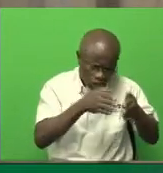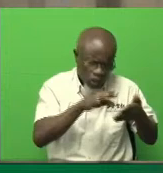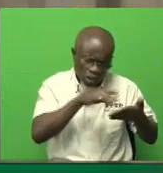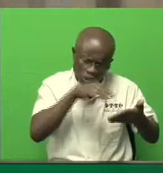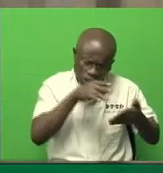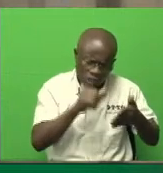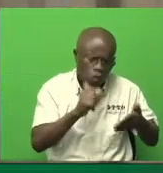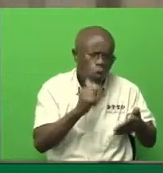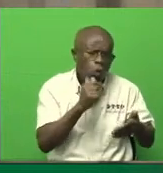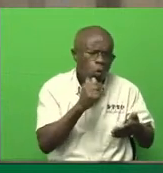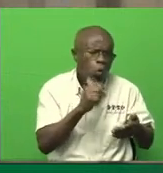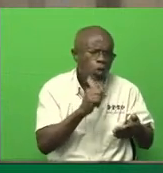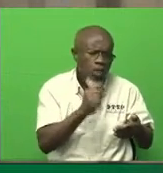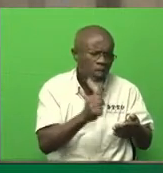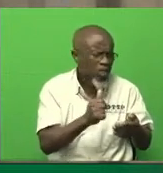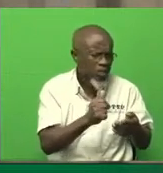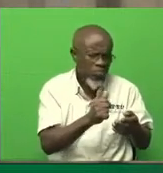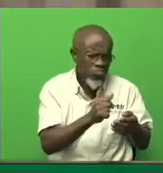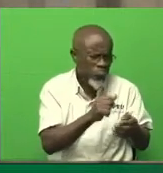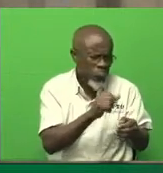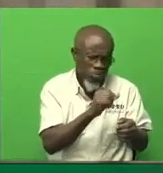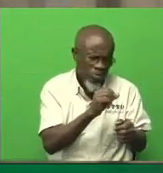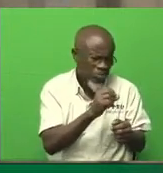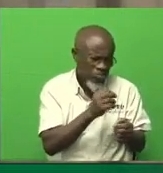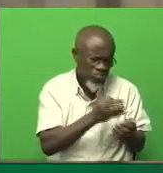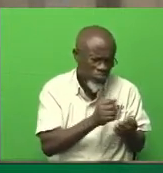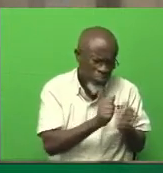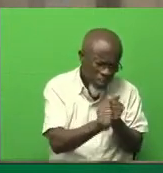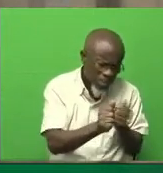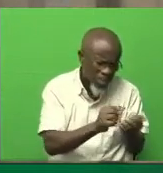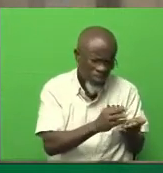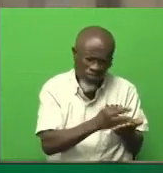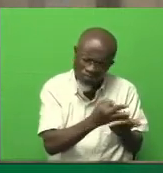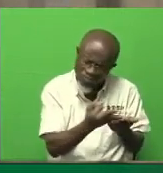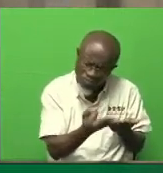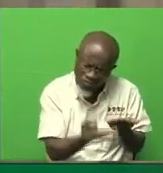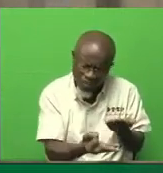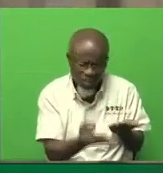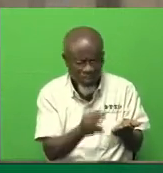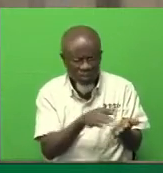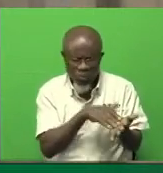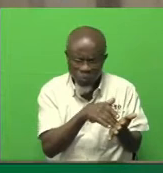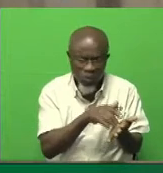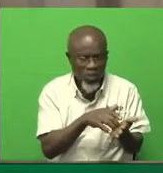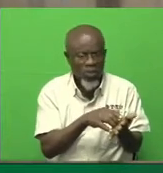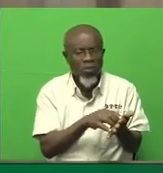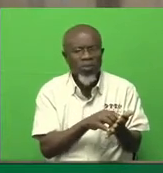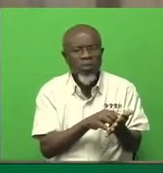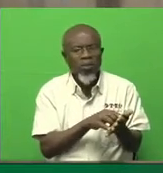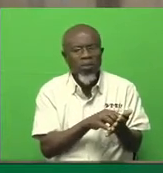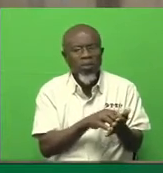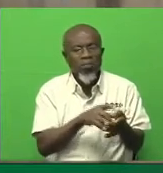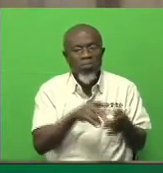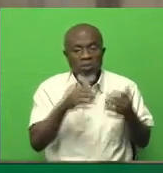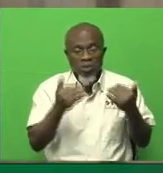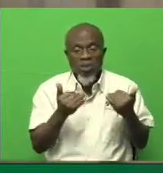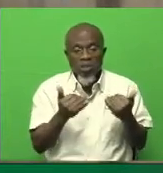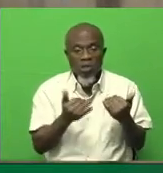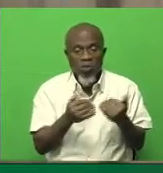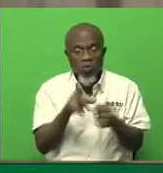300 substitute teachers in a primary and secondary school in different subject areas now you had